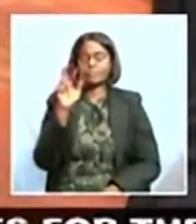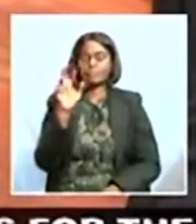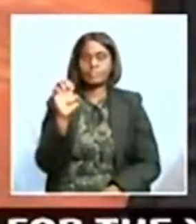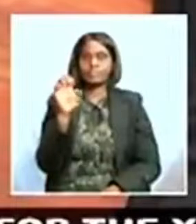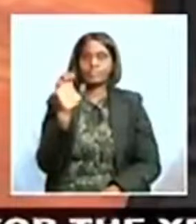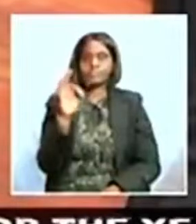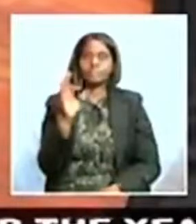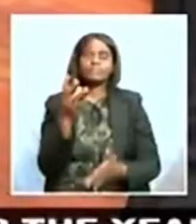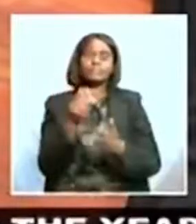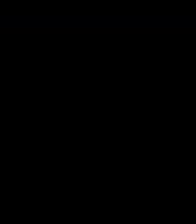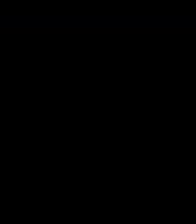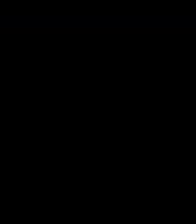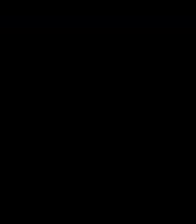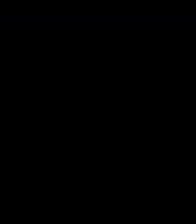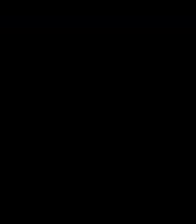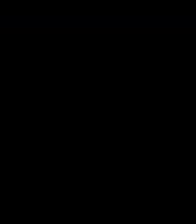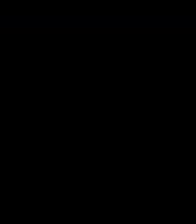receipted.